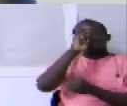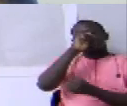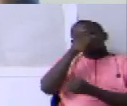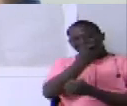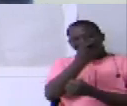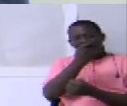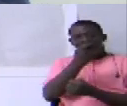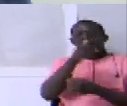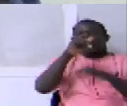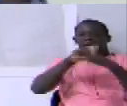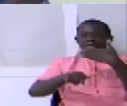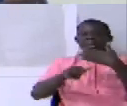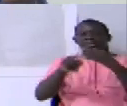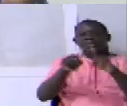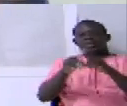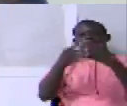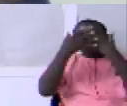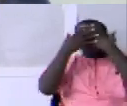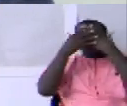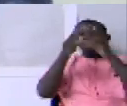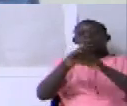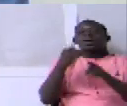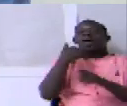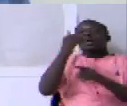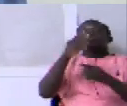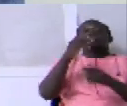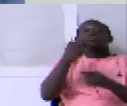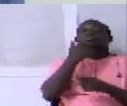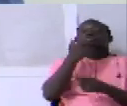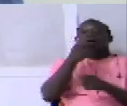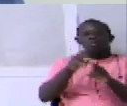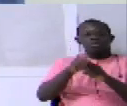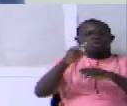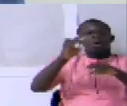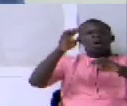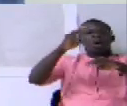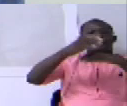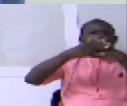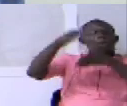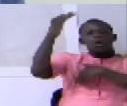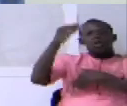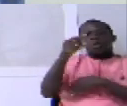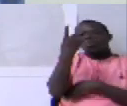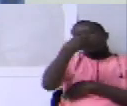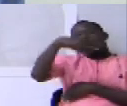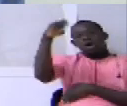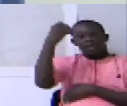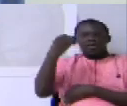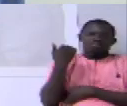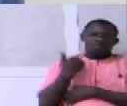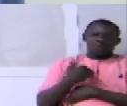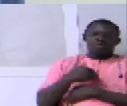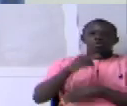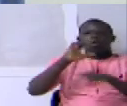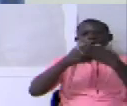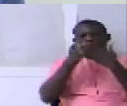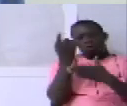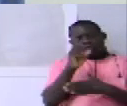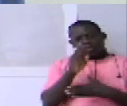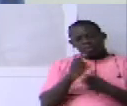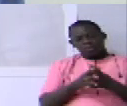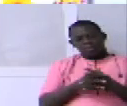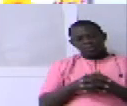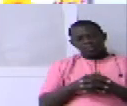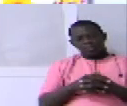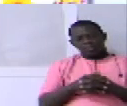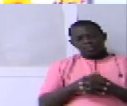Would the number exceed 100? Men kasolanko men nanga mo fata fo isitambi